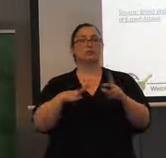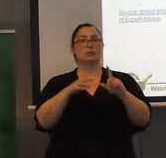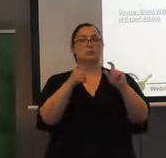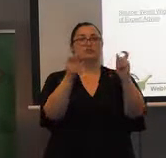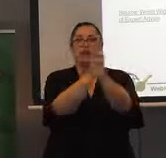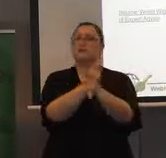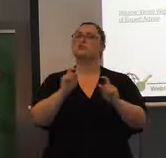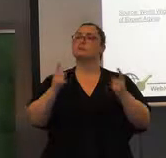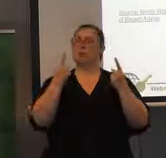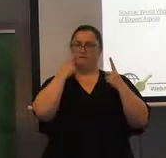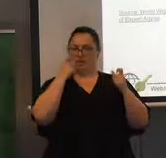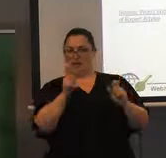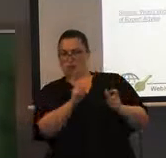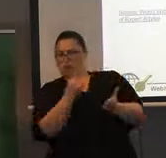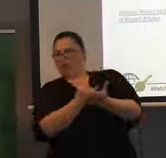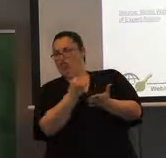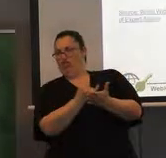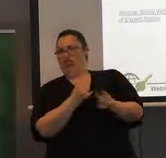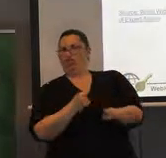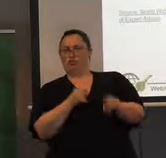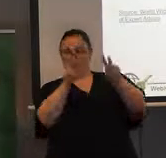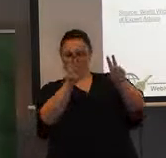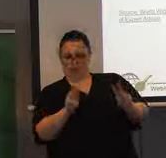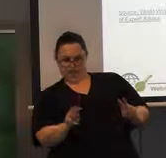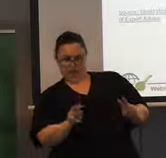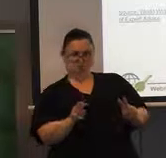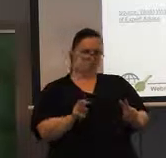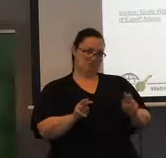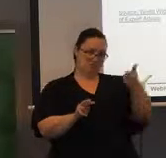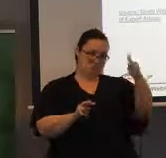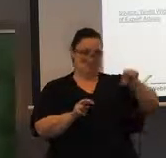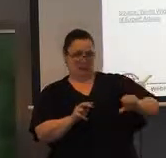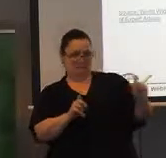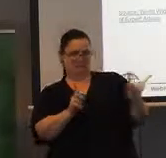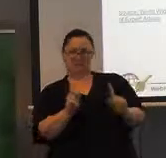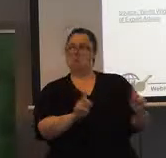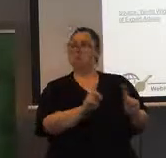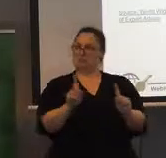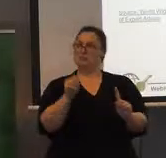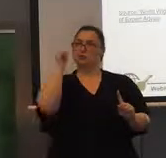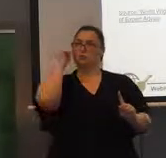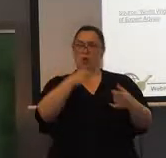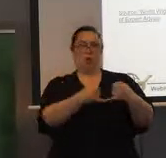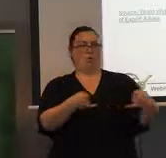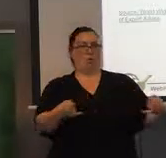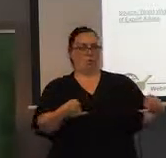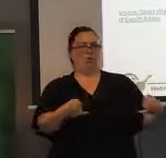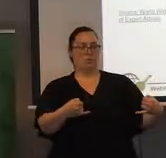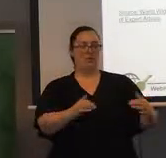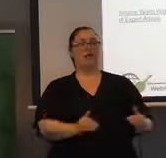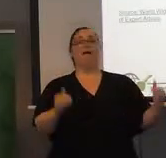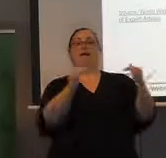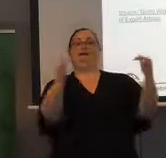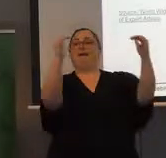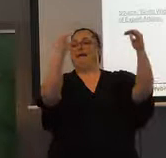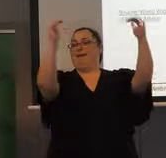website or do some changes, find out what's the matter with the current one before you start to make changes. Get that baseline audit done. Then